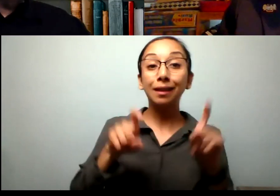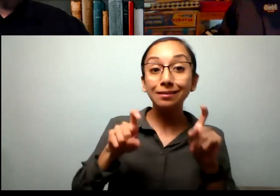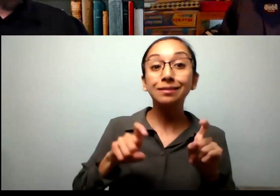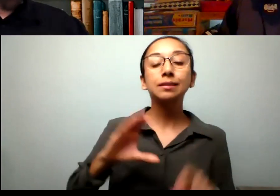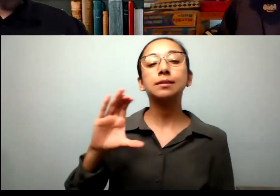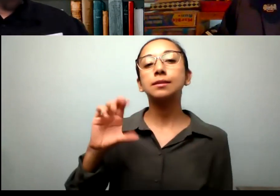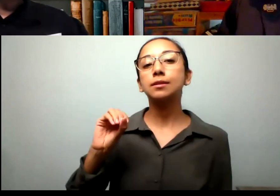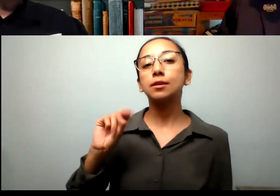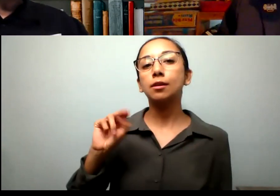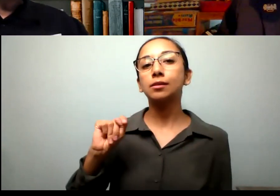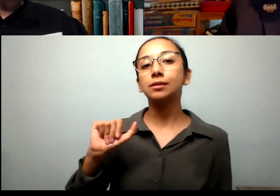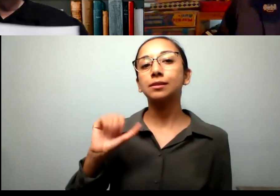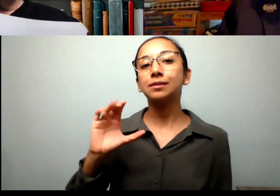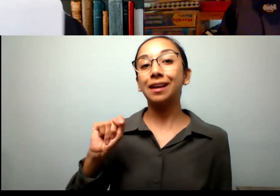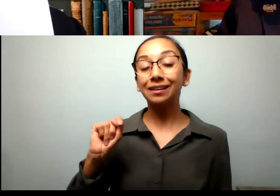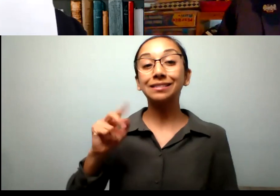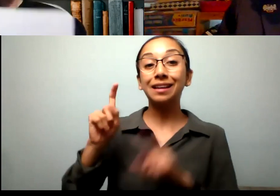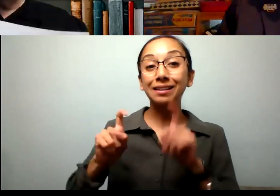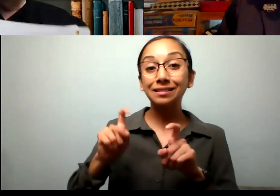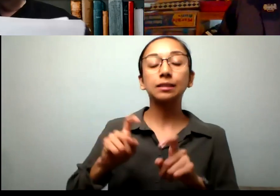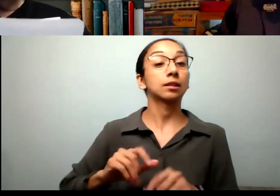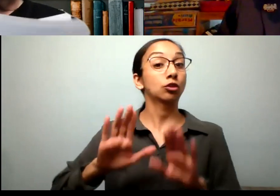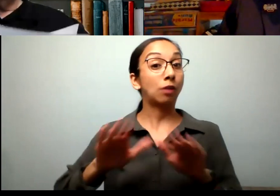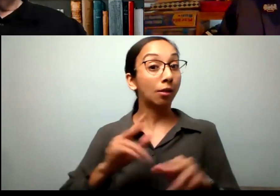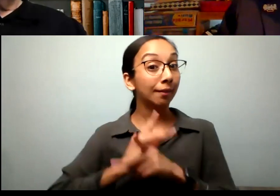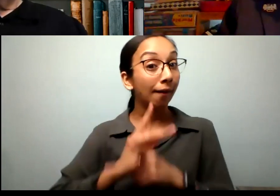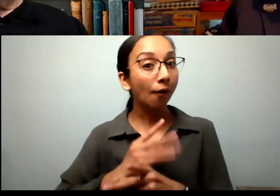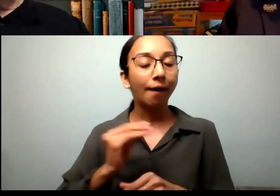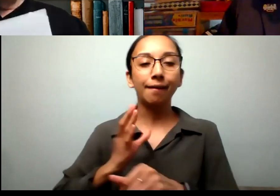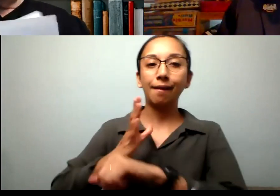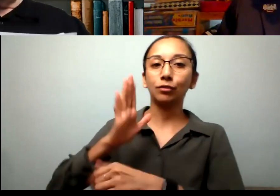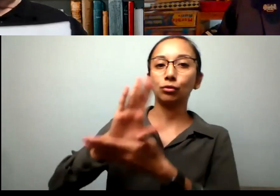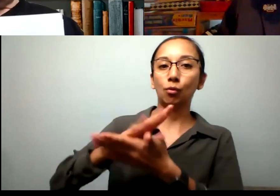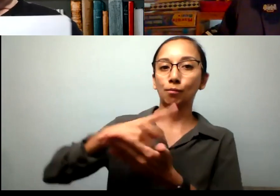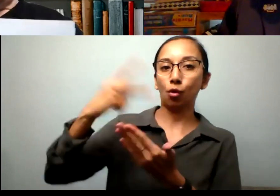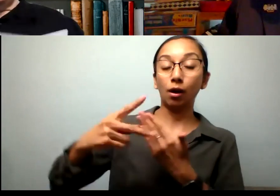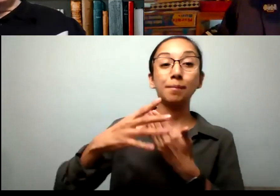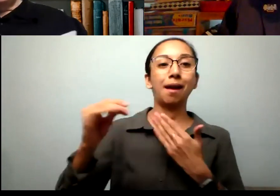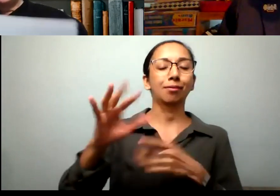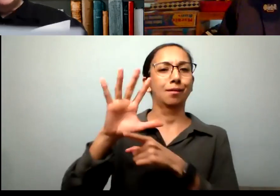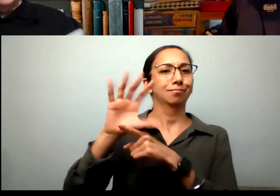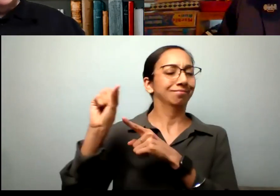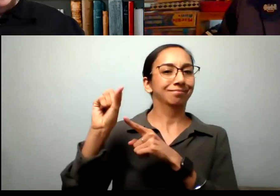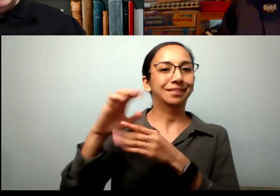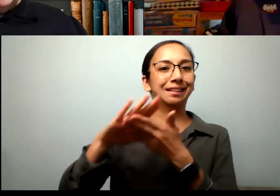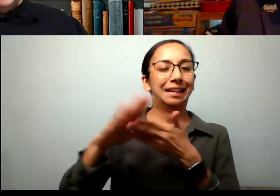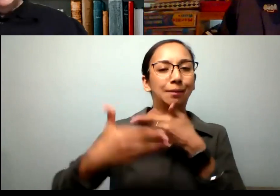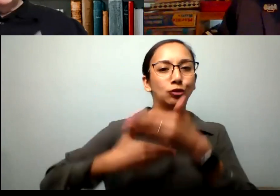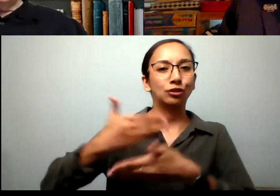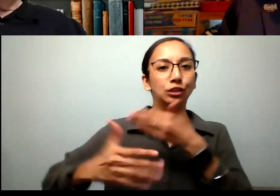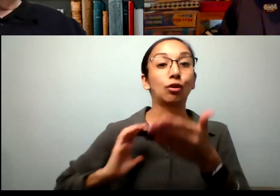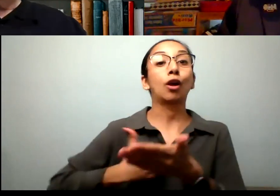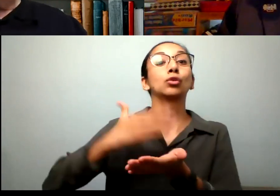tracing, childcare and after-school programs, and the extraordinary cleaning procedures that our schools have